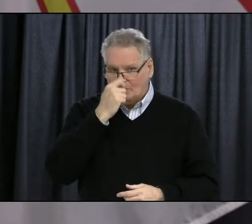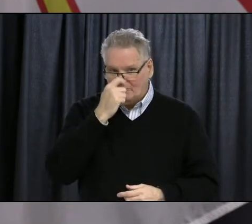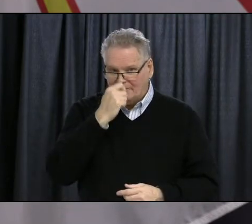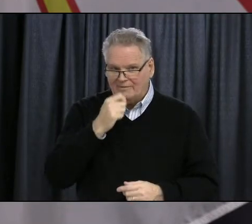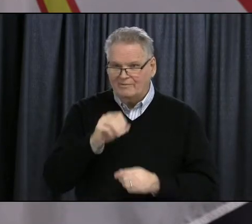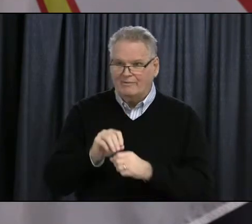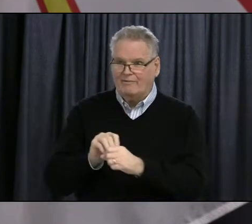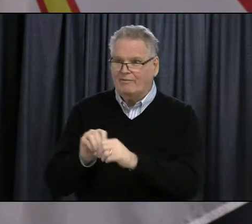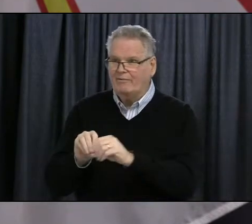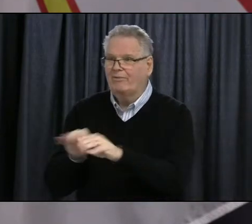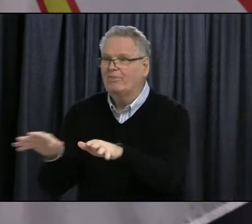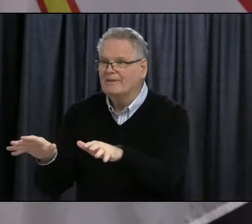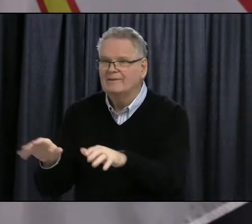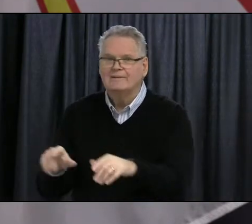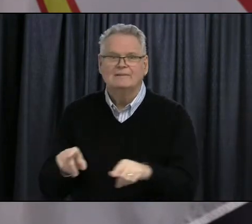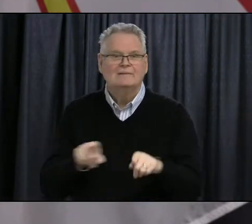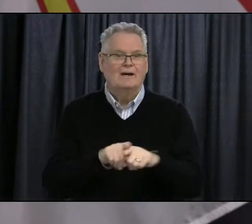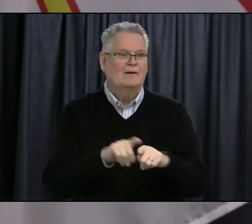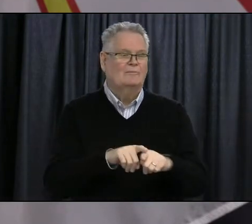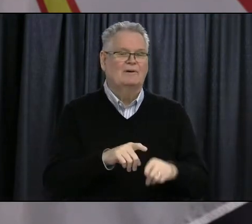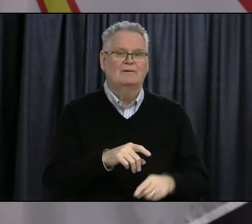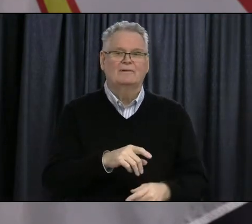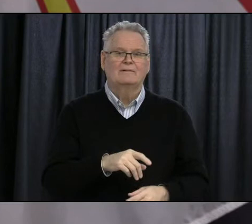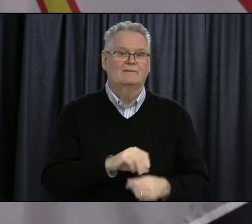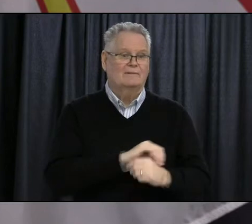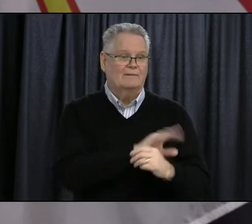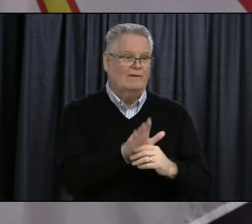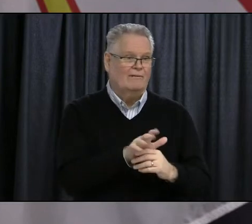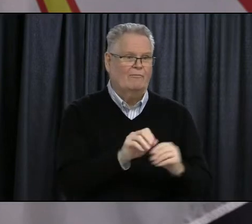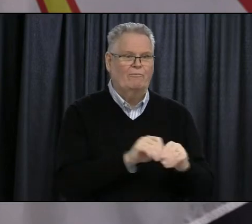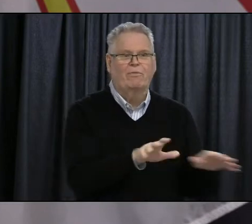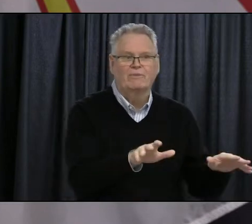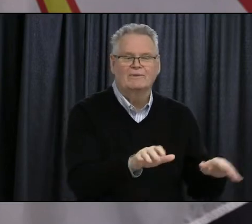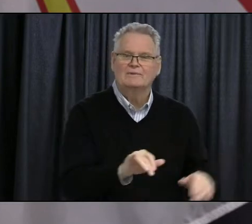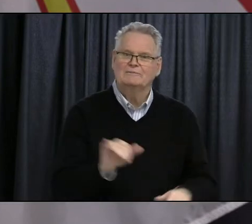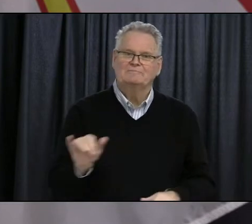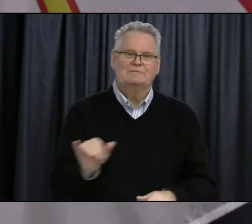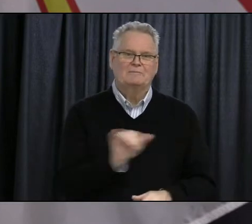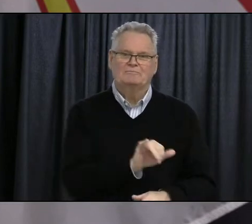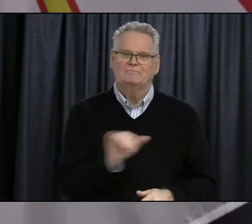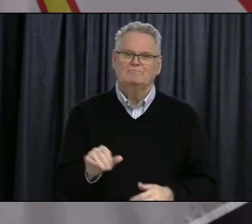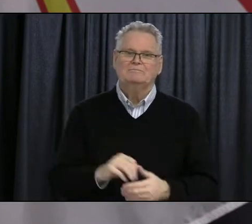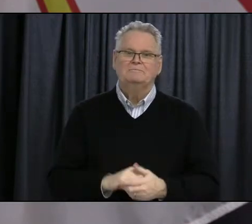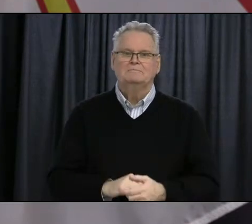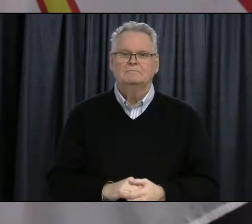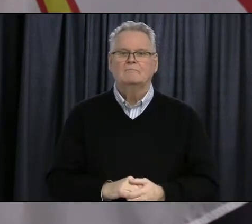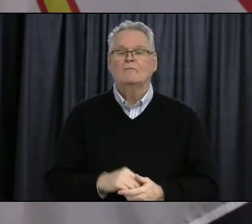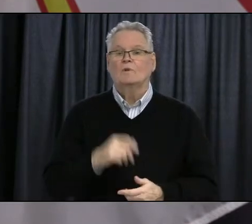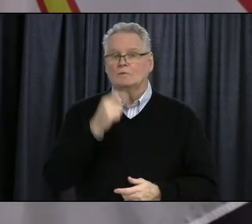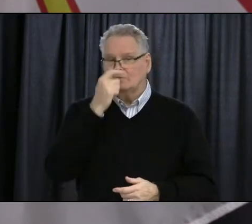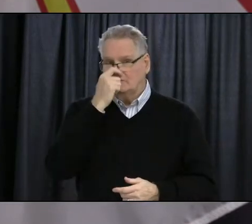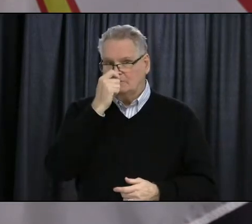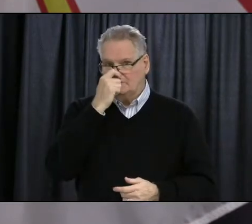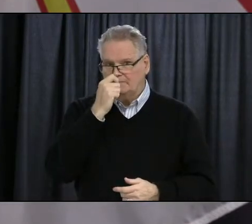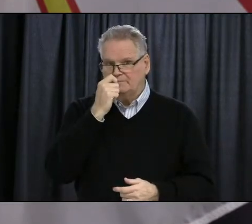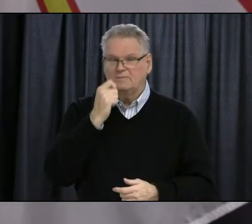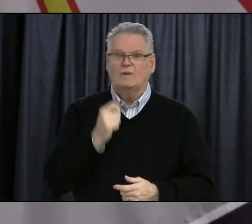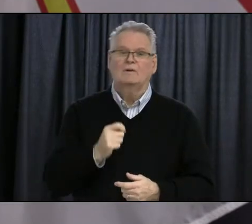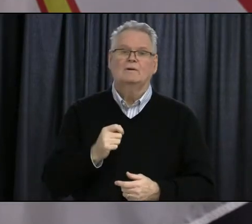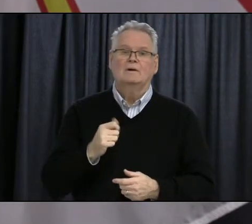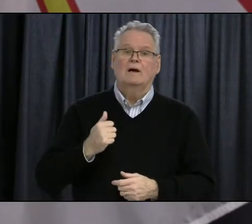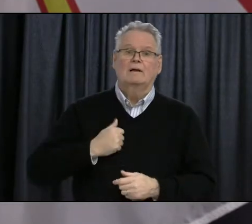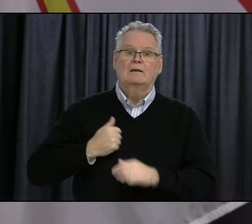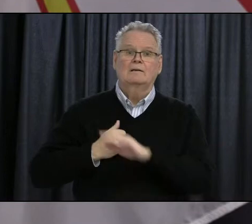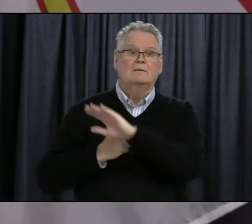But not only that, we're seeing that all around the world, right? So, it's not just the flu not spreading across Canada, it's the flu not spreading across